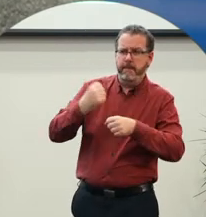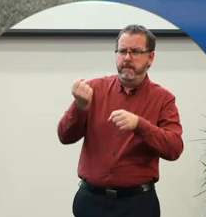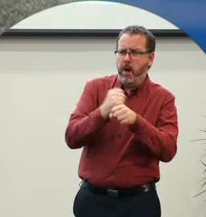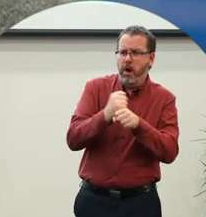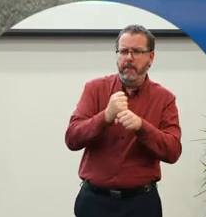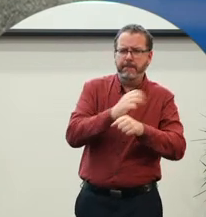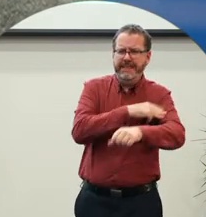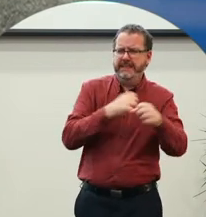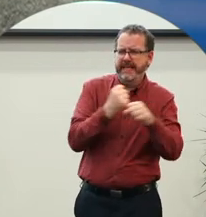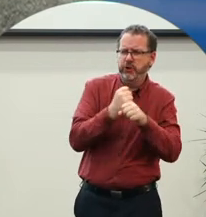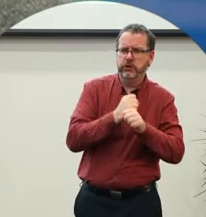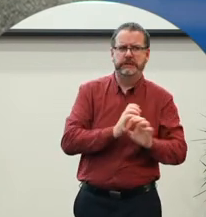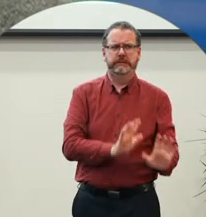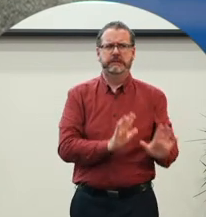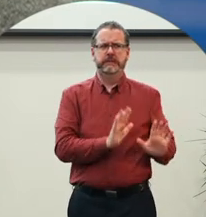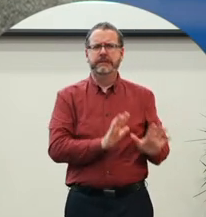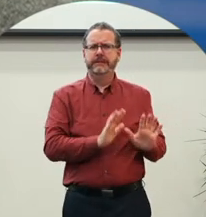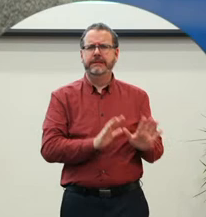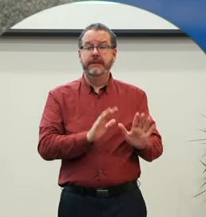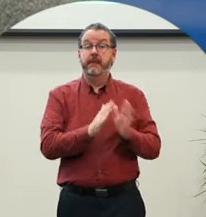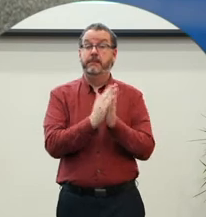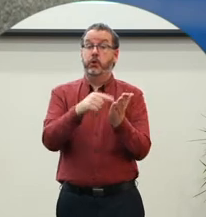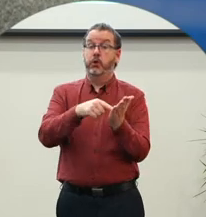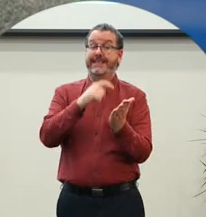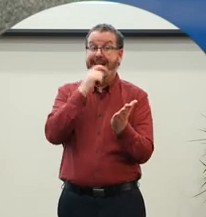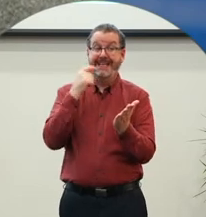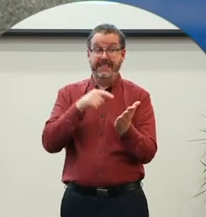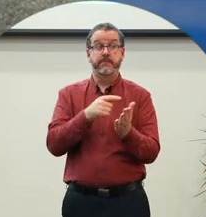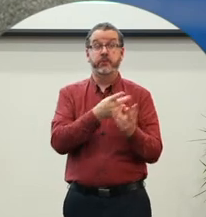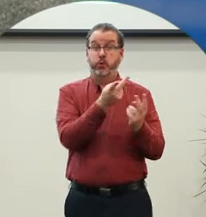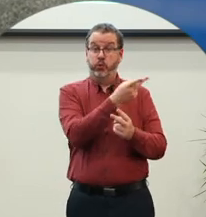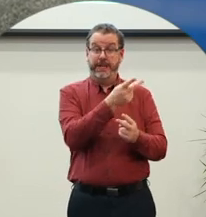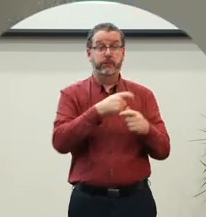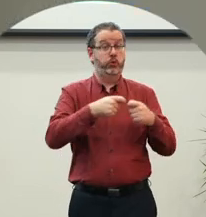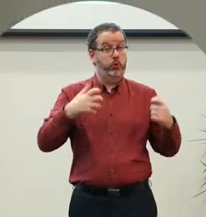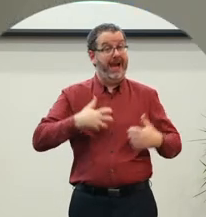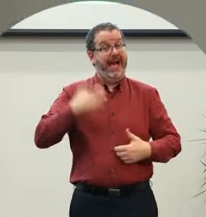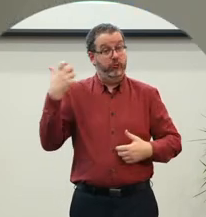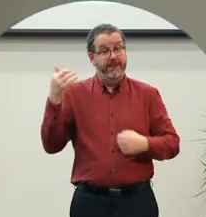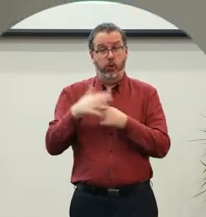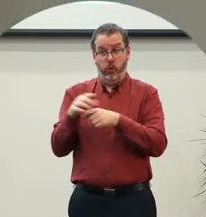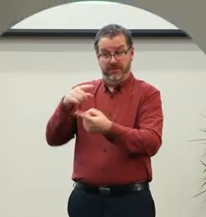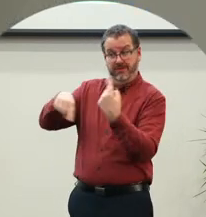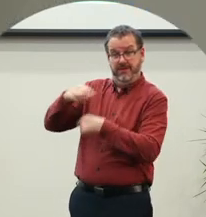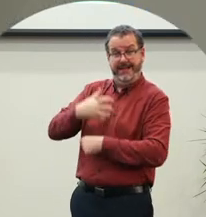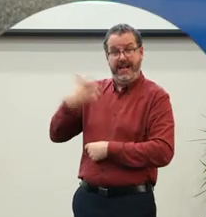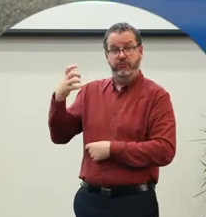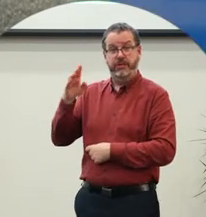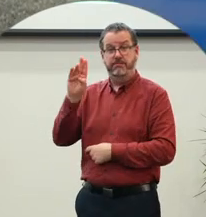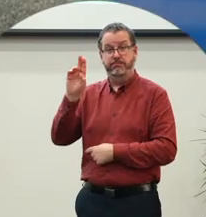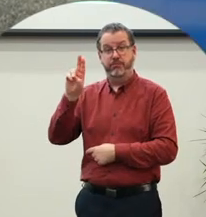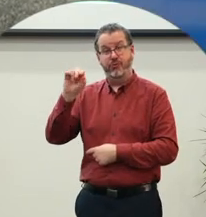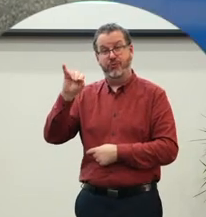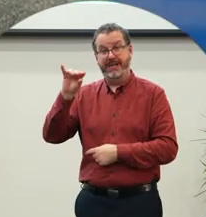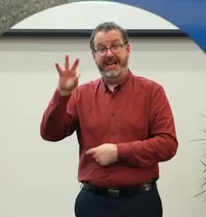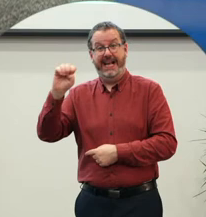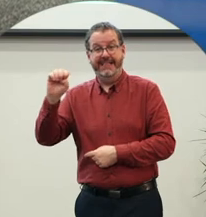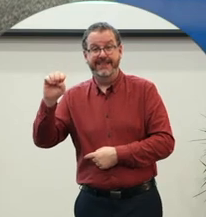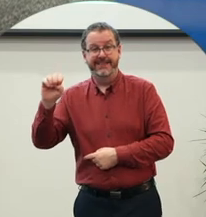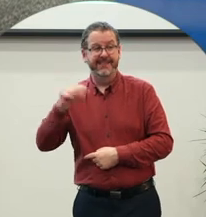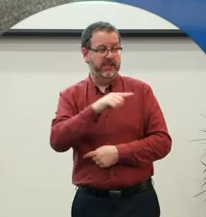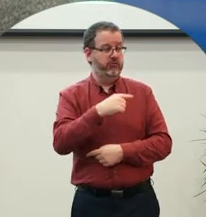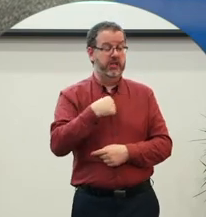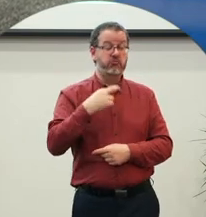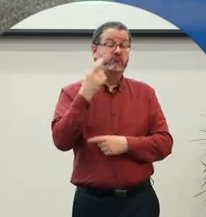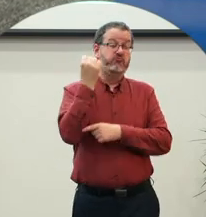And I have a line in the book that Wally and Rose were too angry for the Angry Brigade, and I mean, that's saying something, you know. Yeah. So they were on the radical fringe of